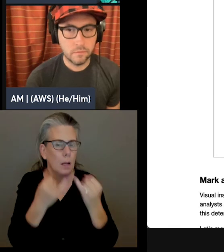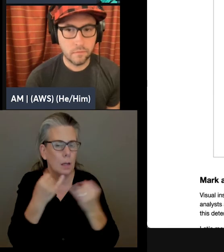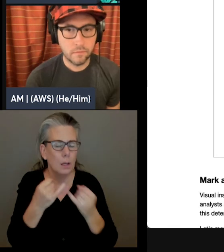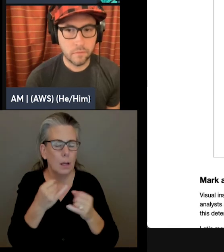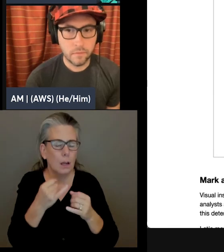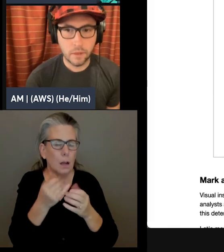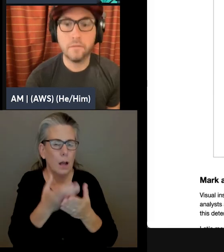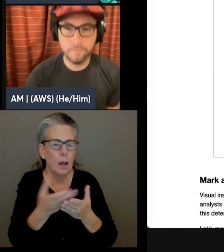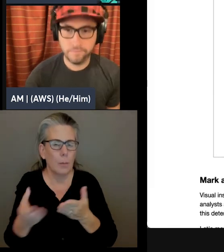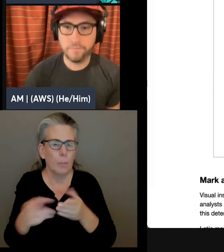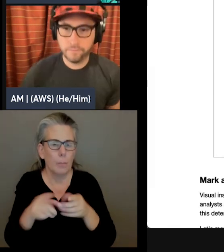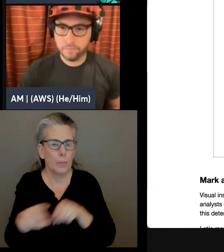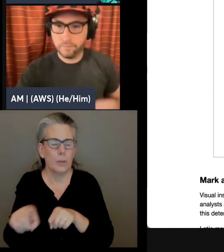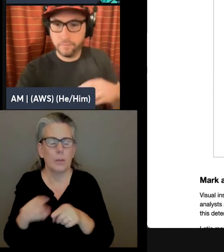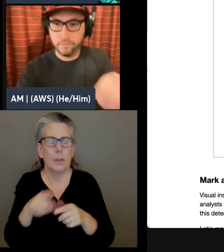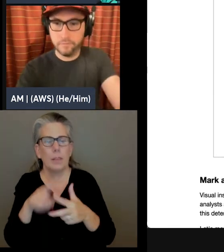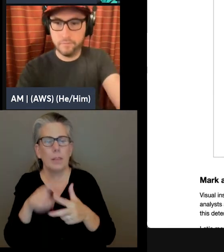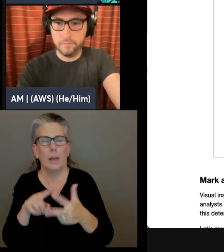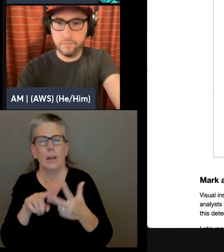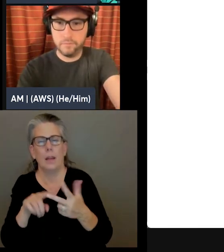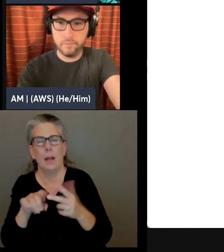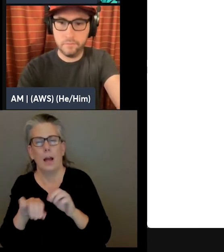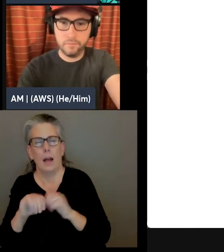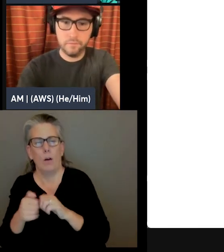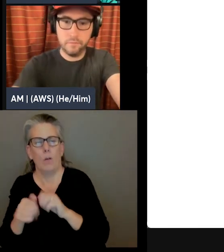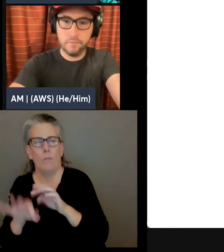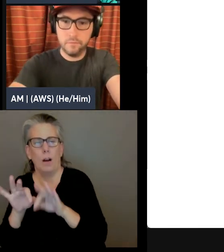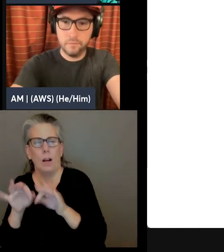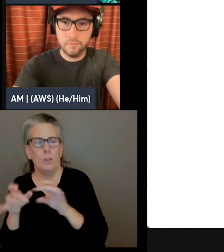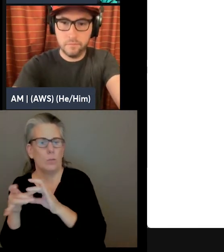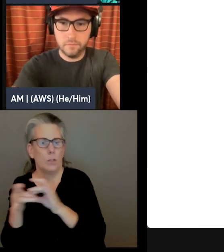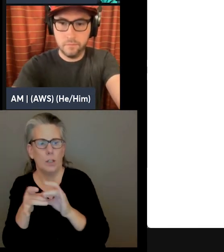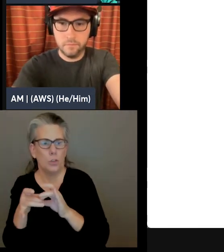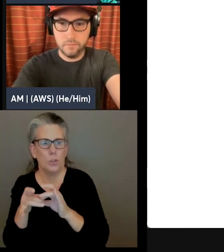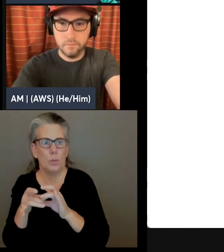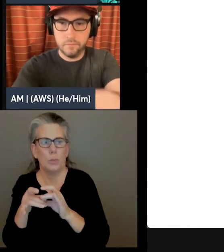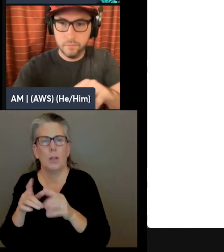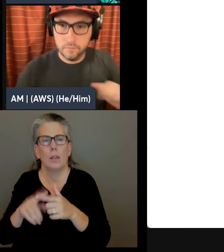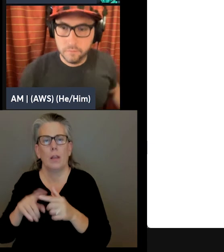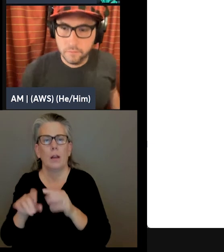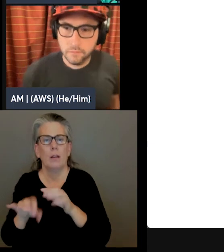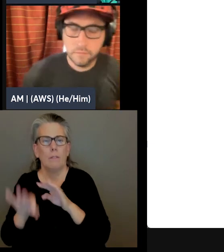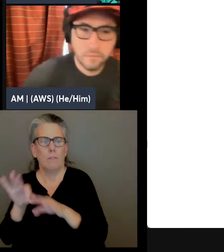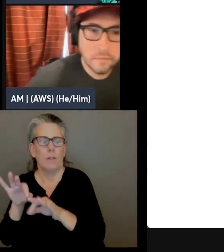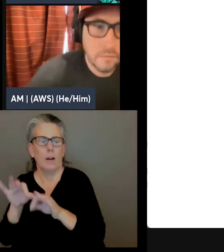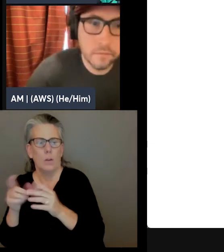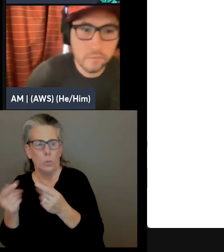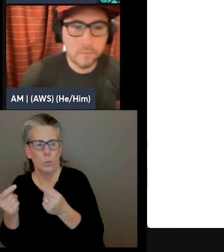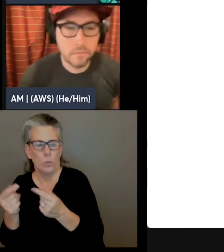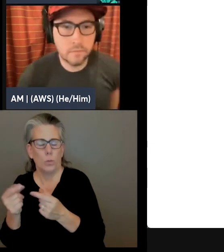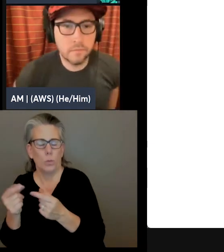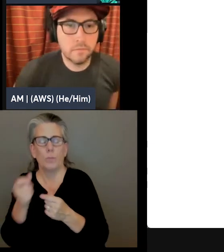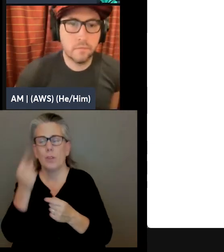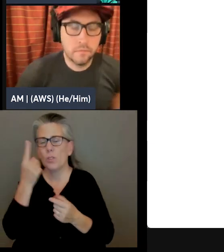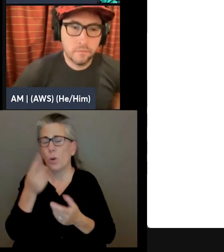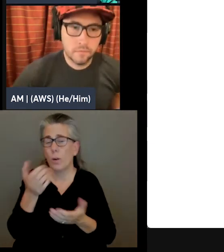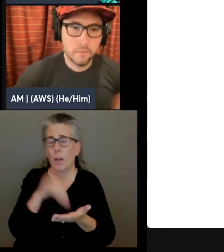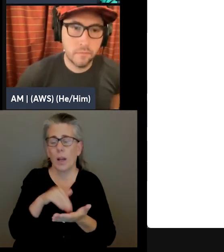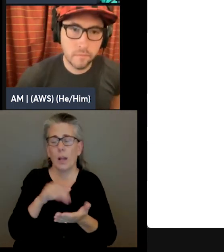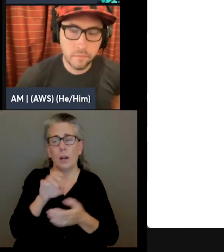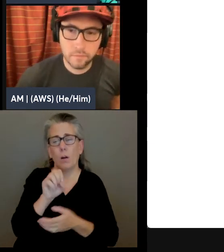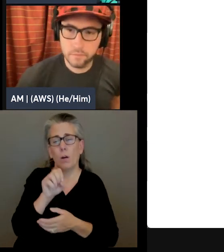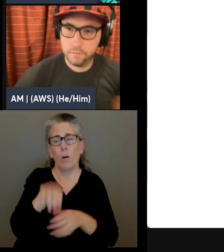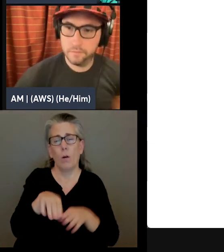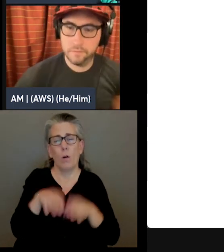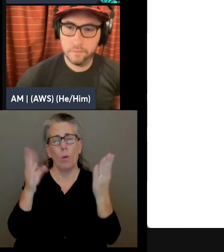that? And all of this is available through, as I said, our Neptune notebooks as open source package. So we actually have 3 notebooks that